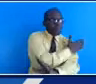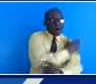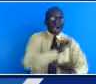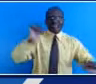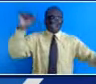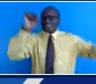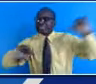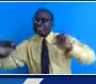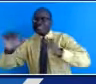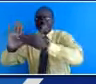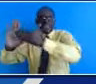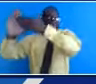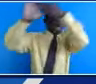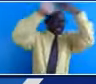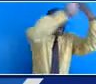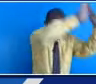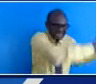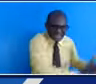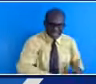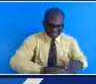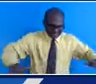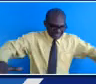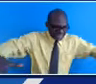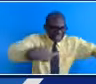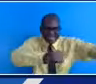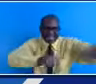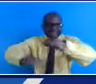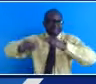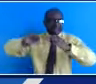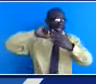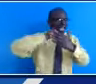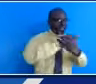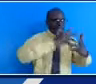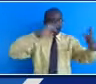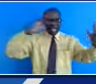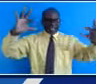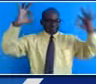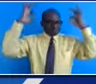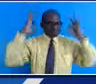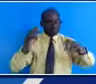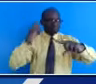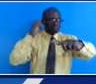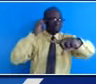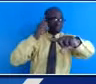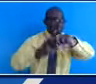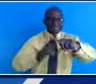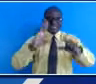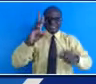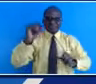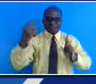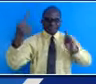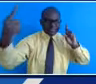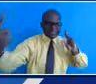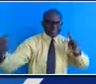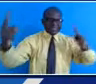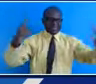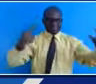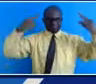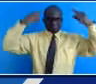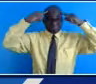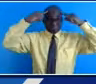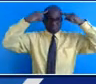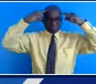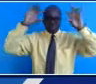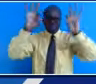6 feet distance, putting up the plexiglass partition. Unfortunately, right now in our store, we have a play area that's not going to be open for